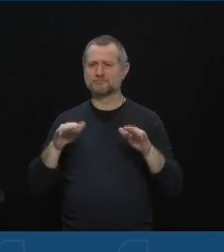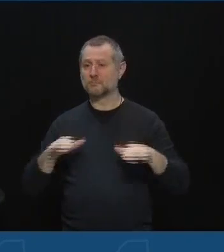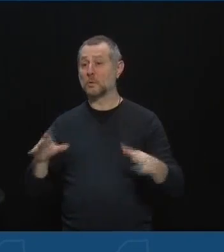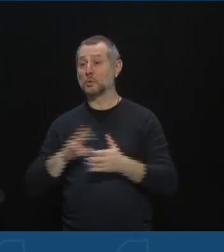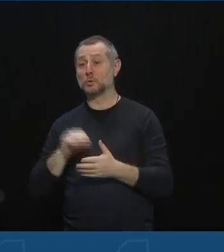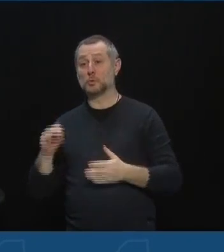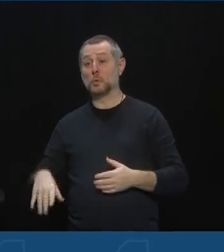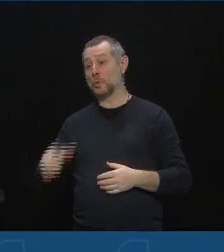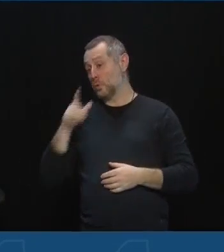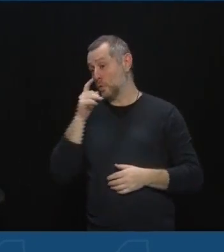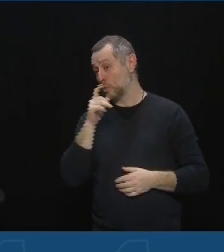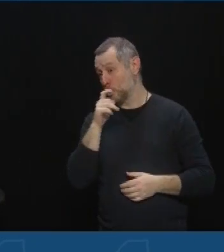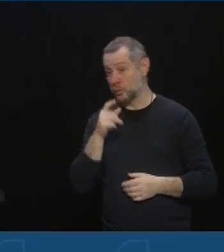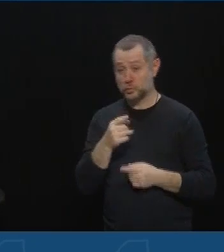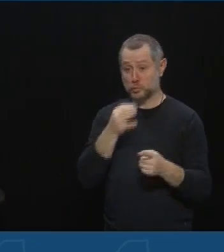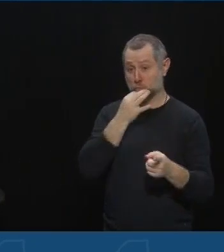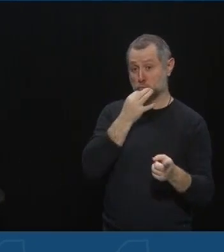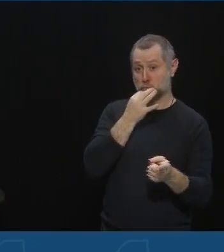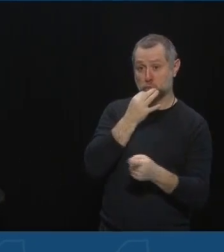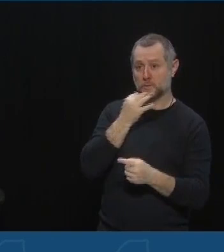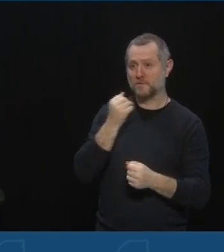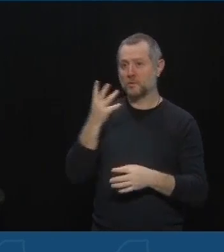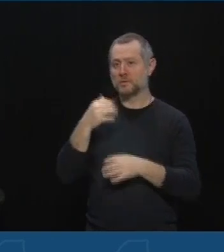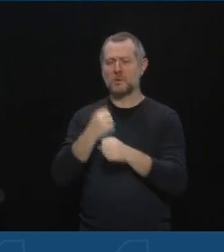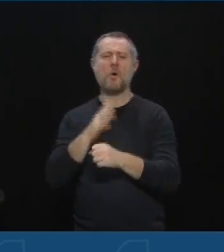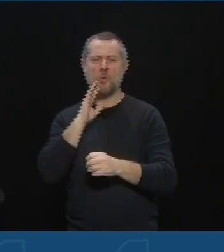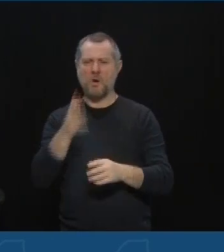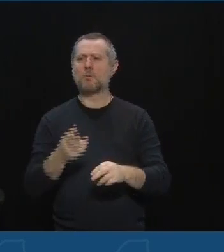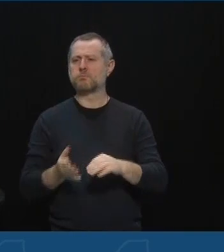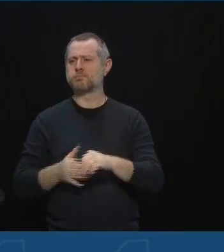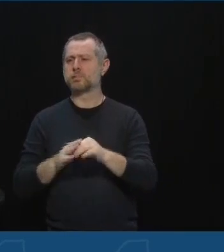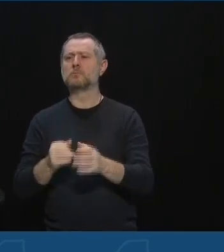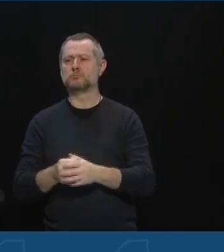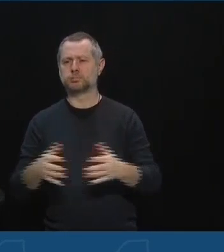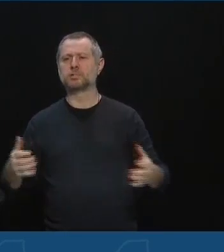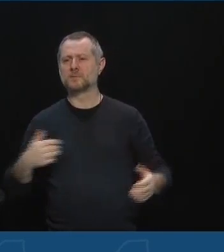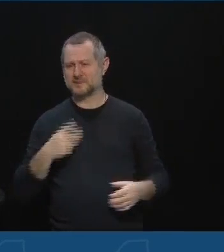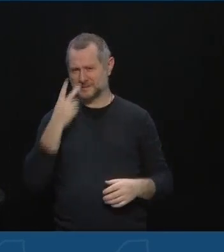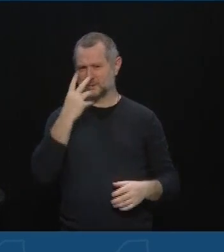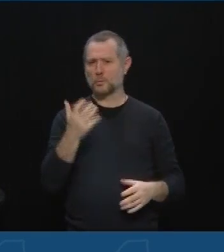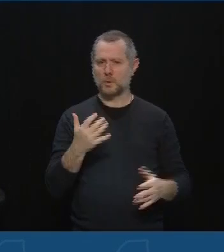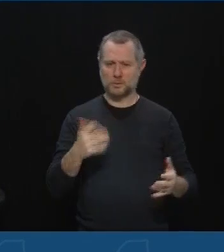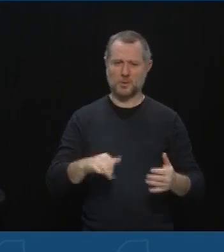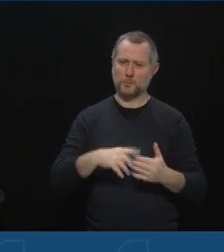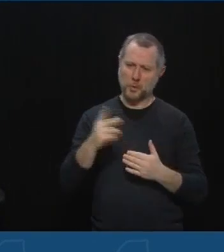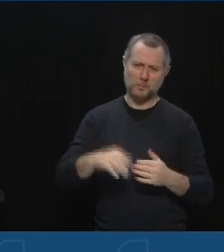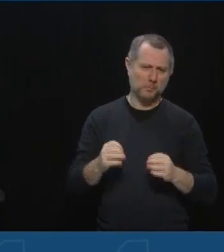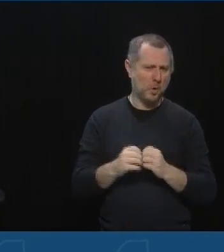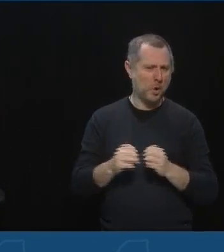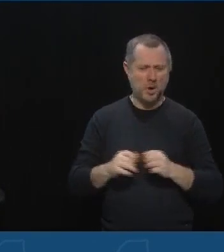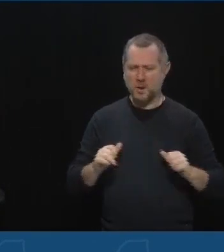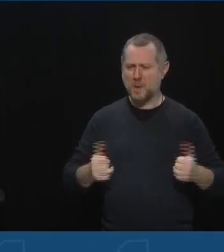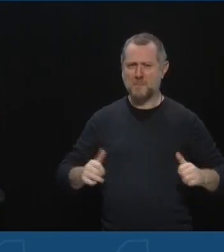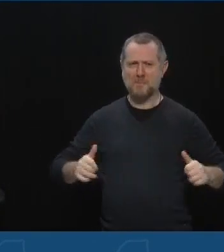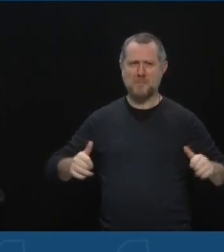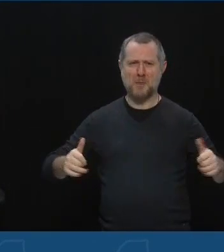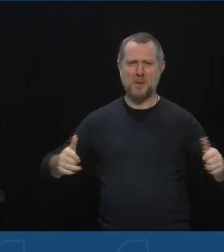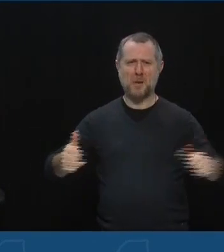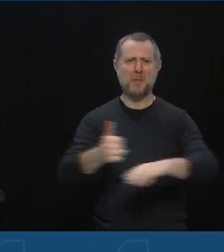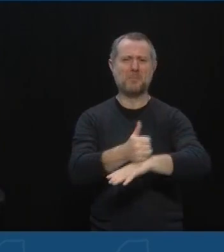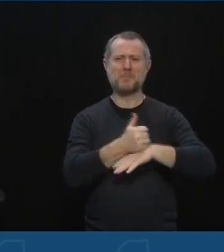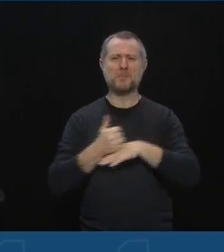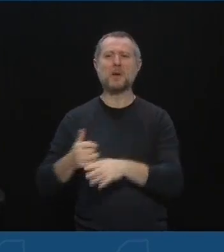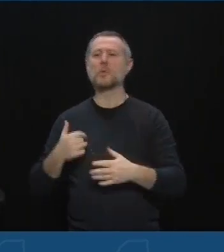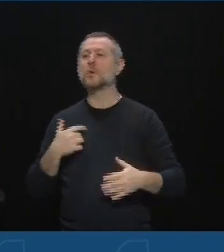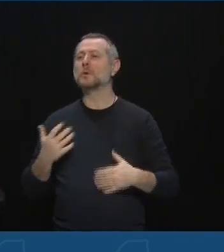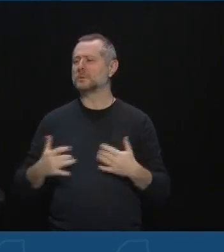short time, scaled up over the next 3 years. But this is ingenious, and I want to see more of these. This is going to be a role model for what we do all across the state, so I'm very